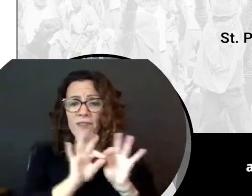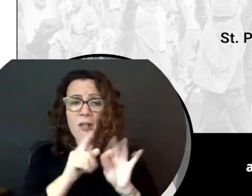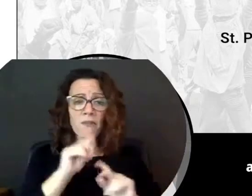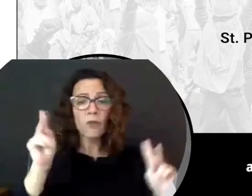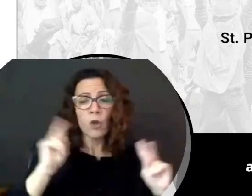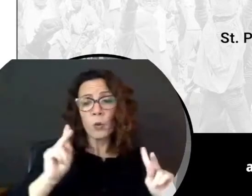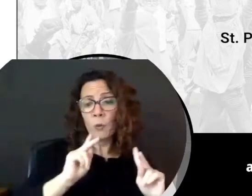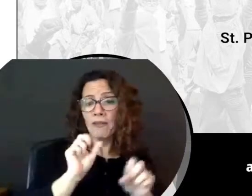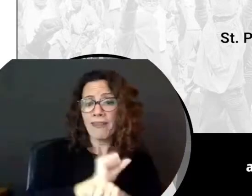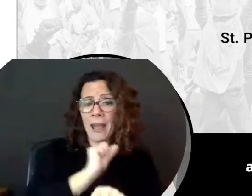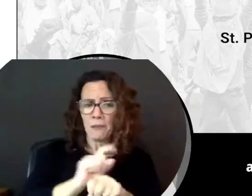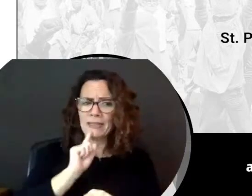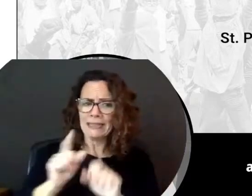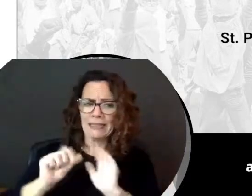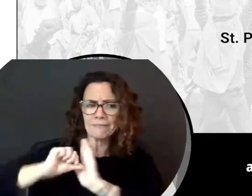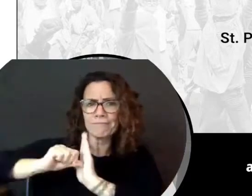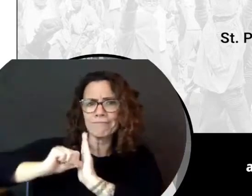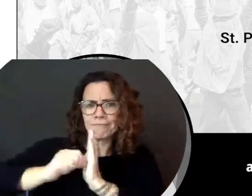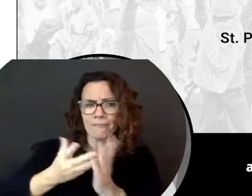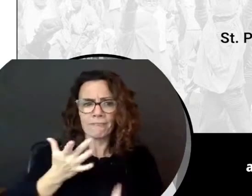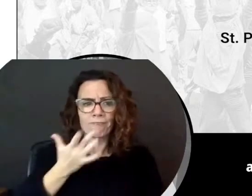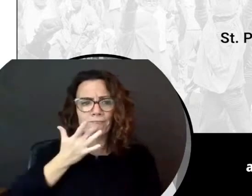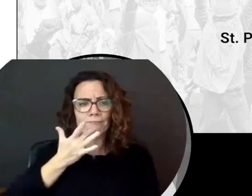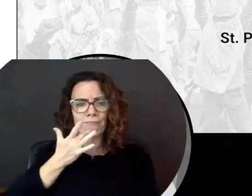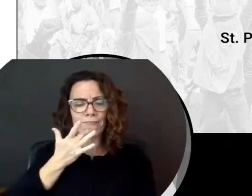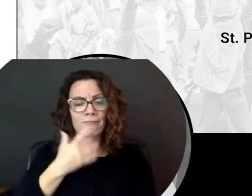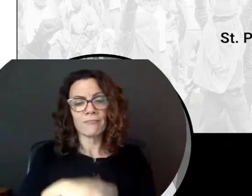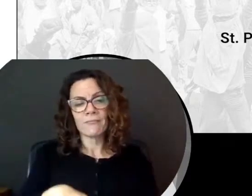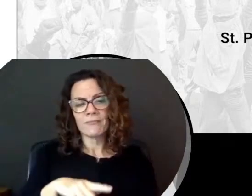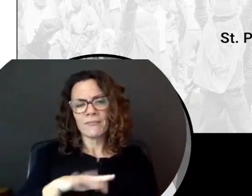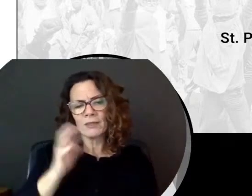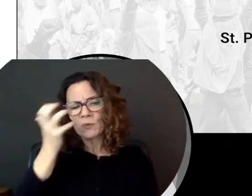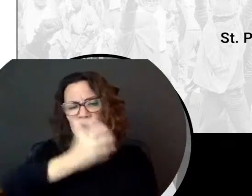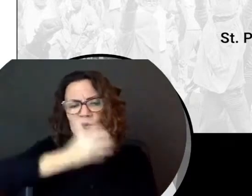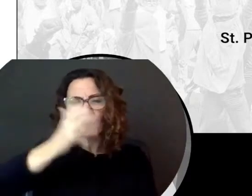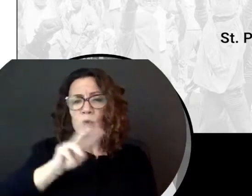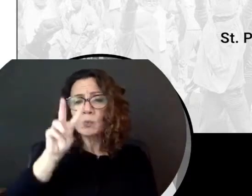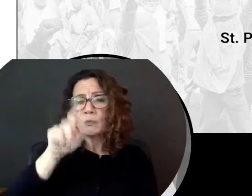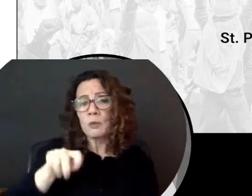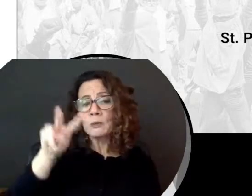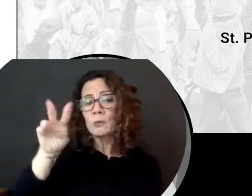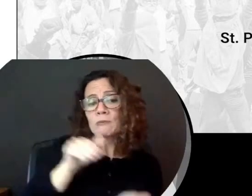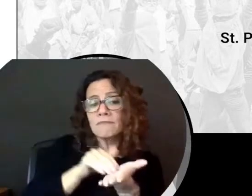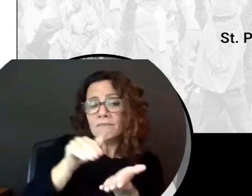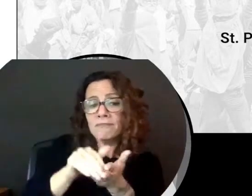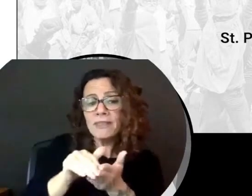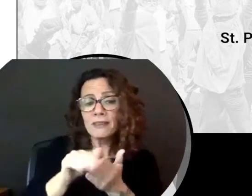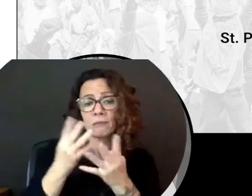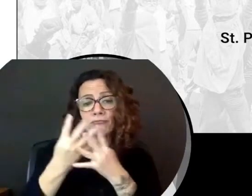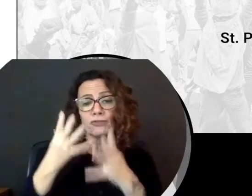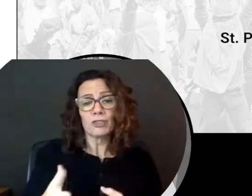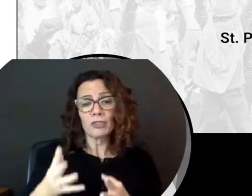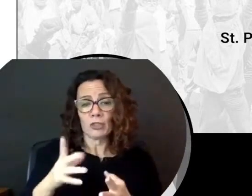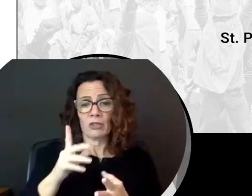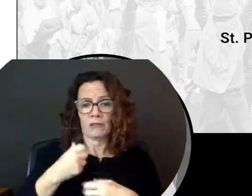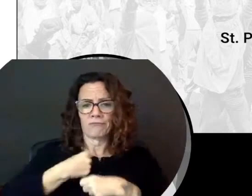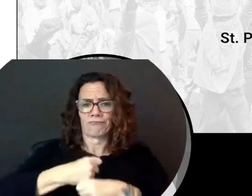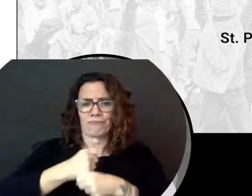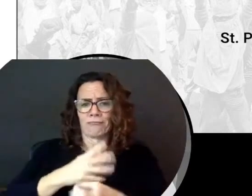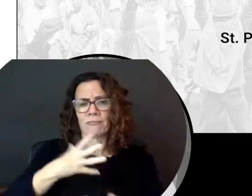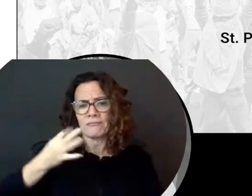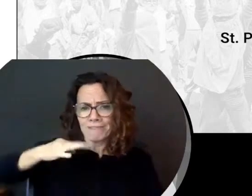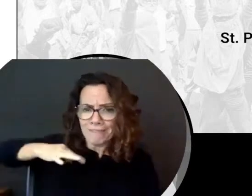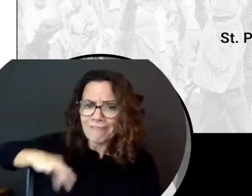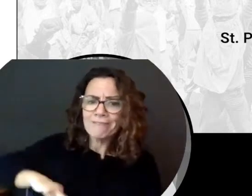of revenue at the expense of being housed in federal and state prisons located within 3 miles of a Superfund